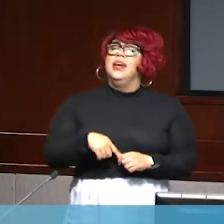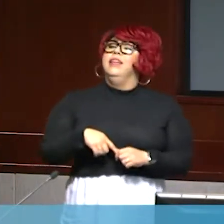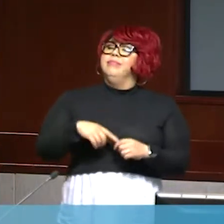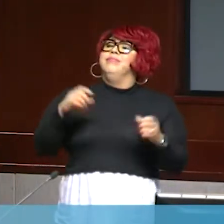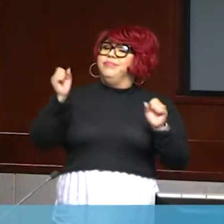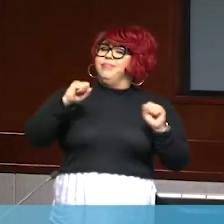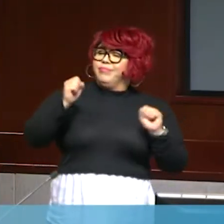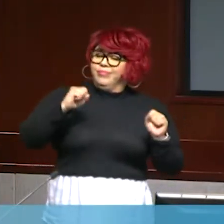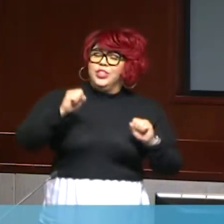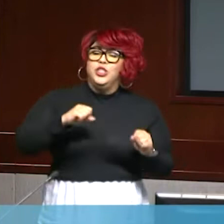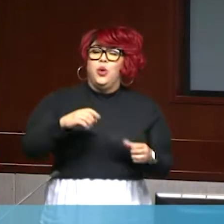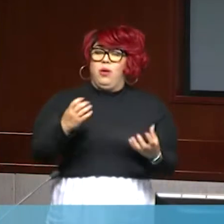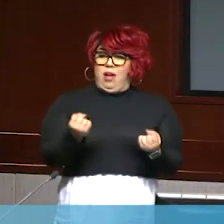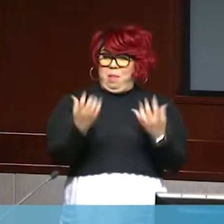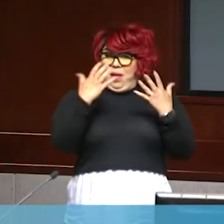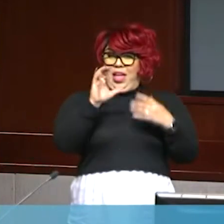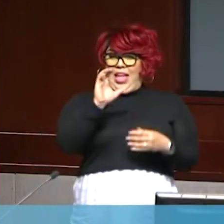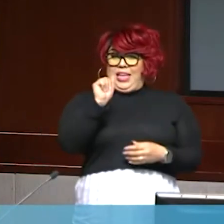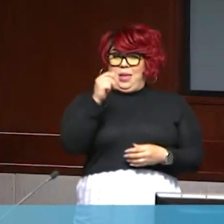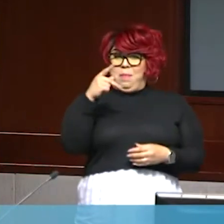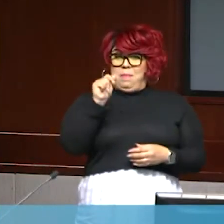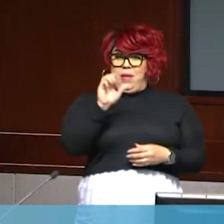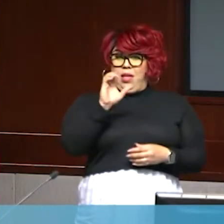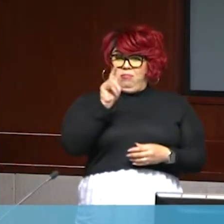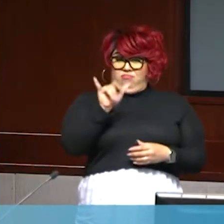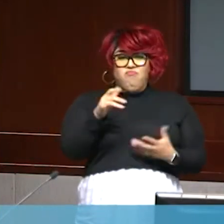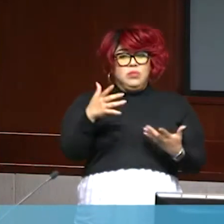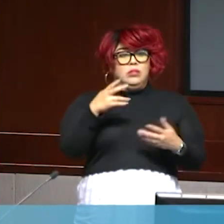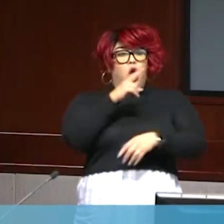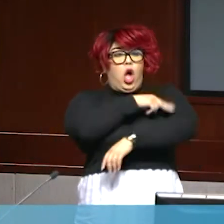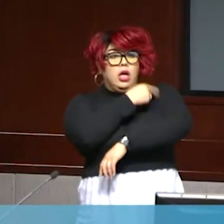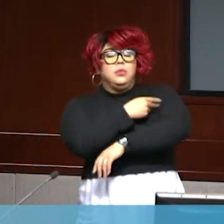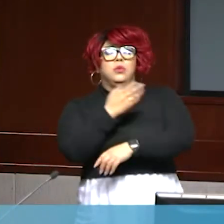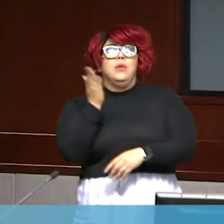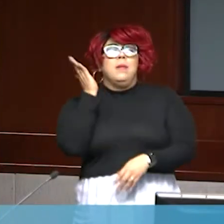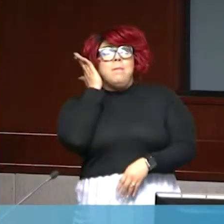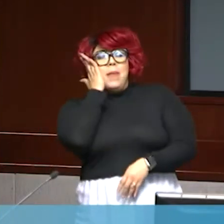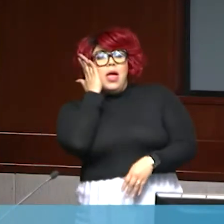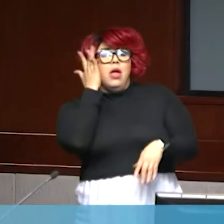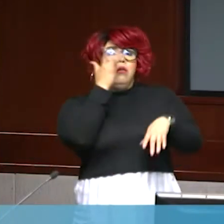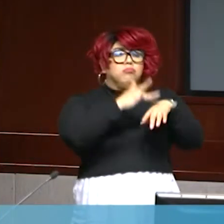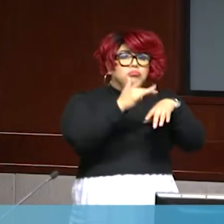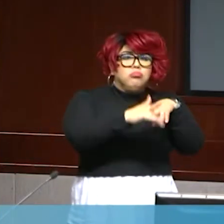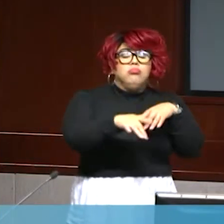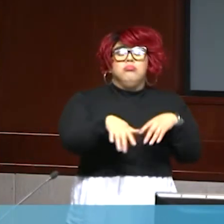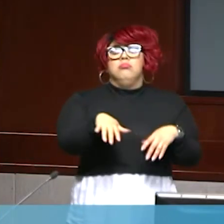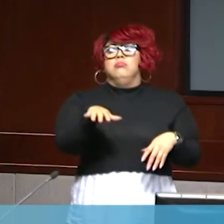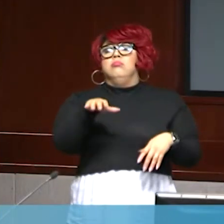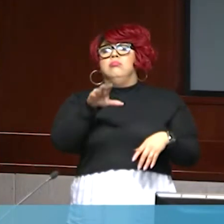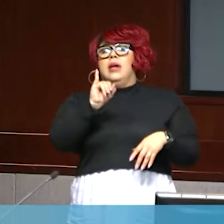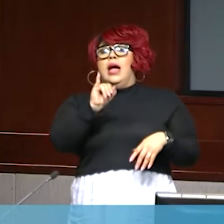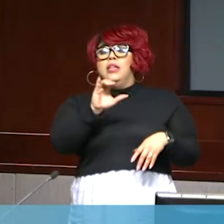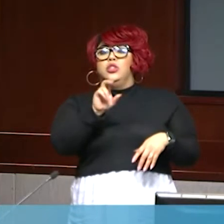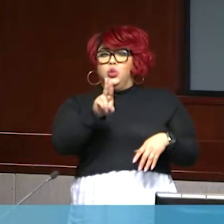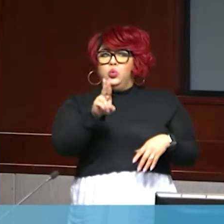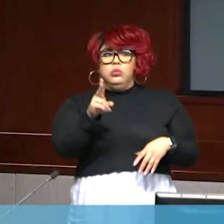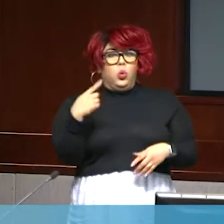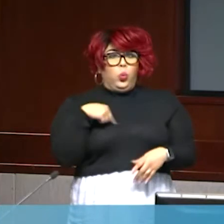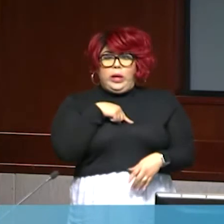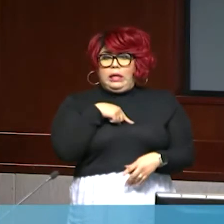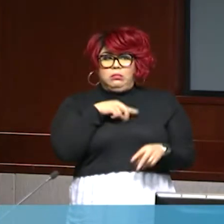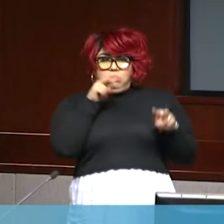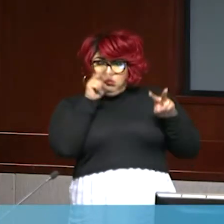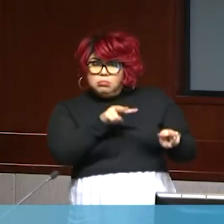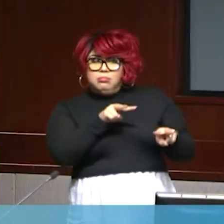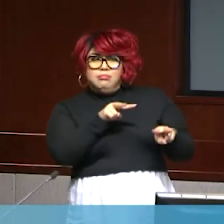Yes, so capacity, hospital beds, ICU capacity is what we have always been